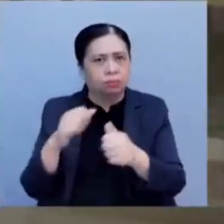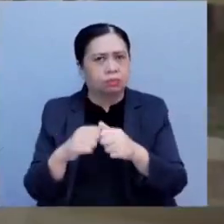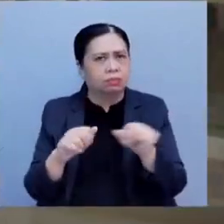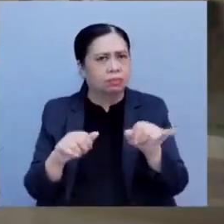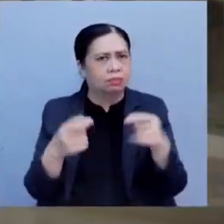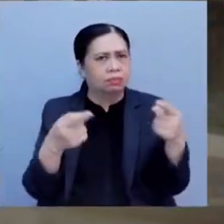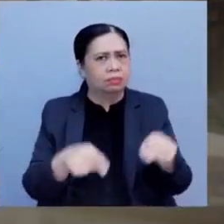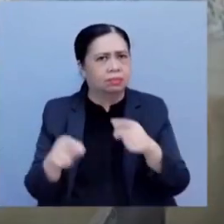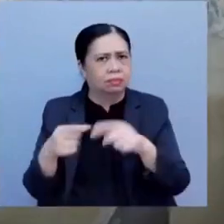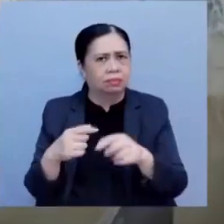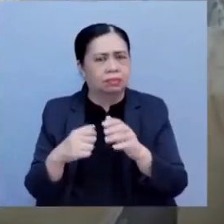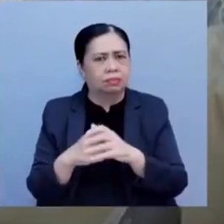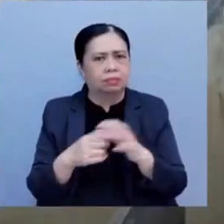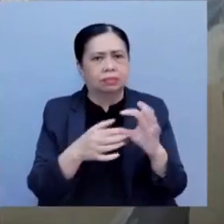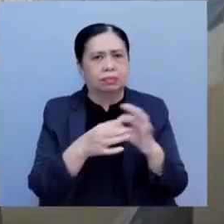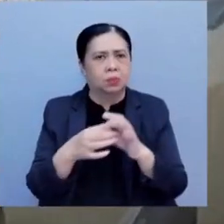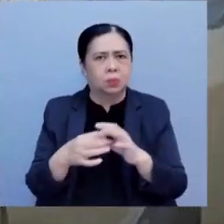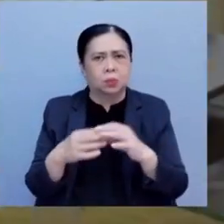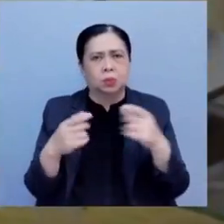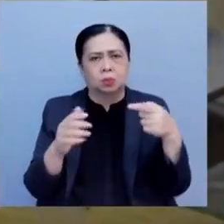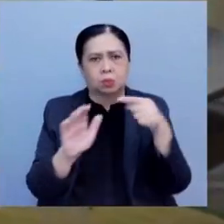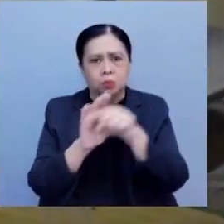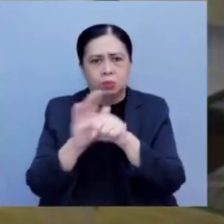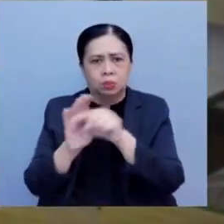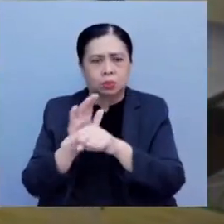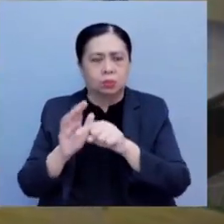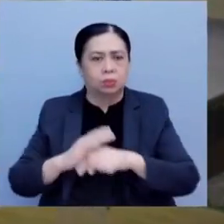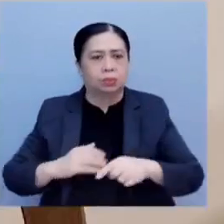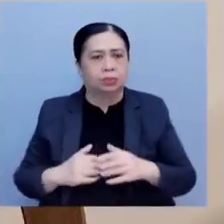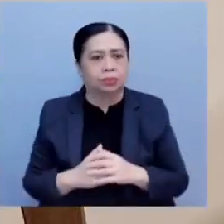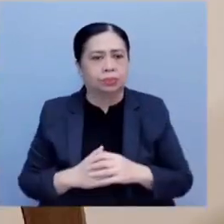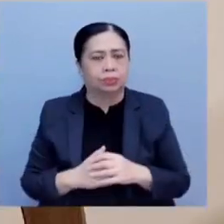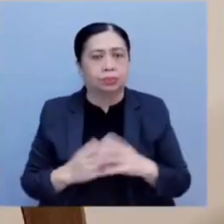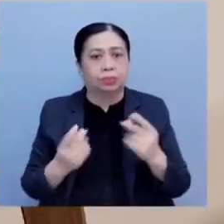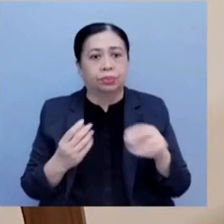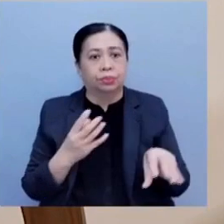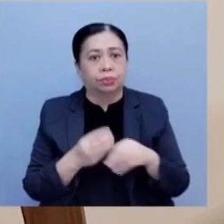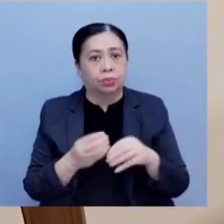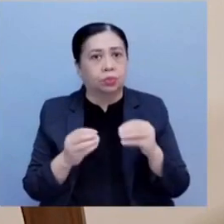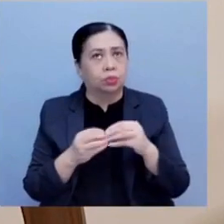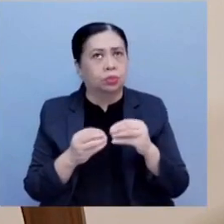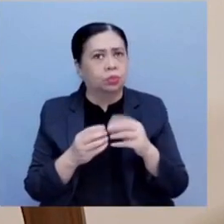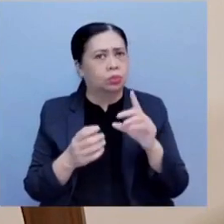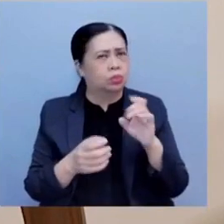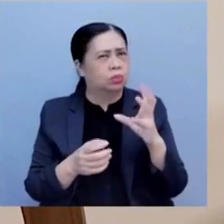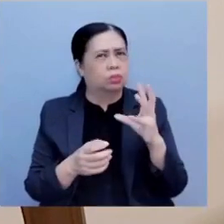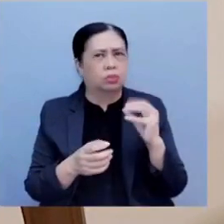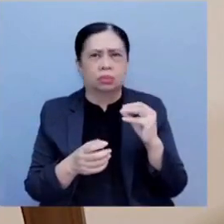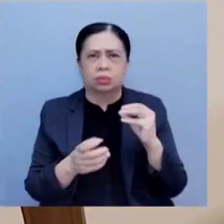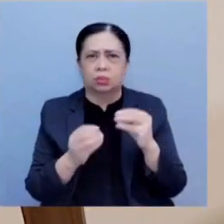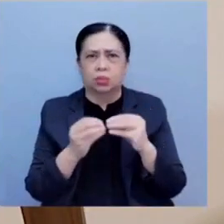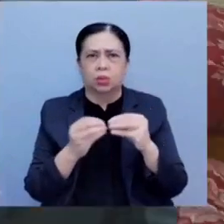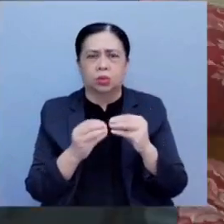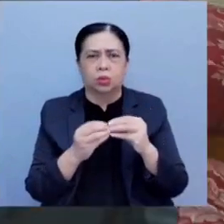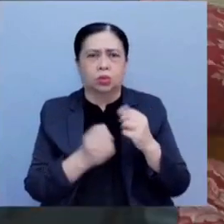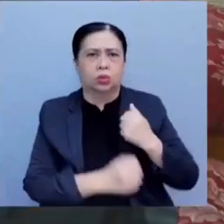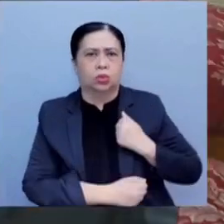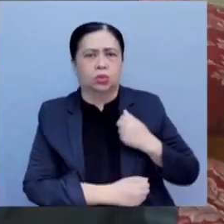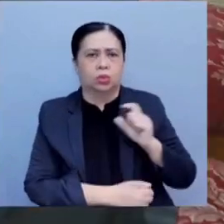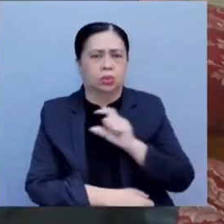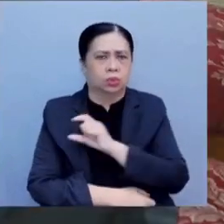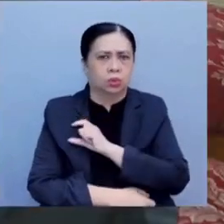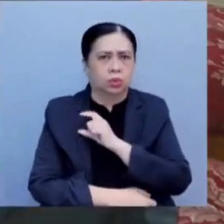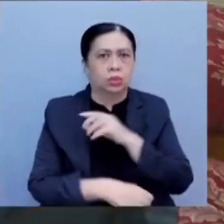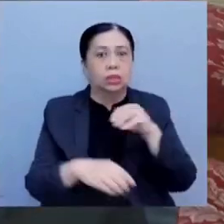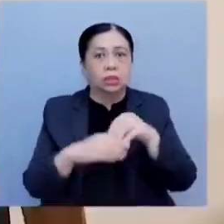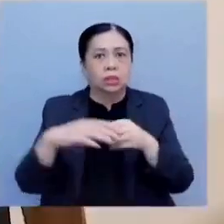of election-related violence. The other day, nagdagdag pa sila ng 150 more na mga kapulisan sa Abra.